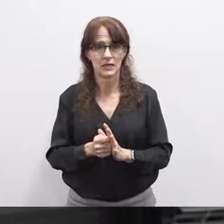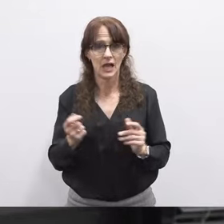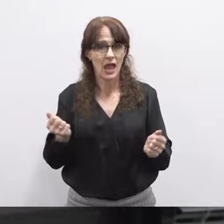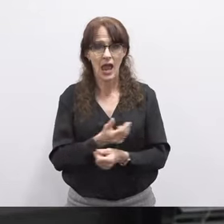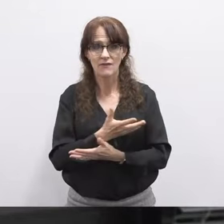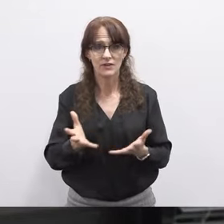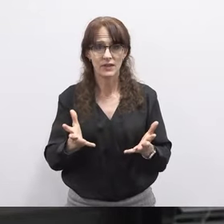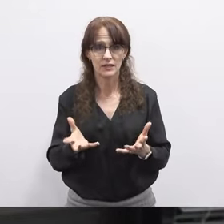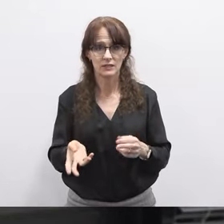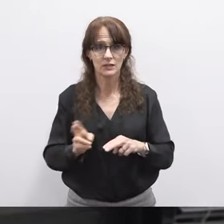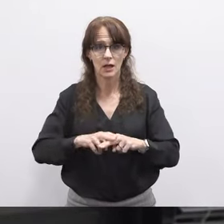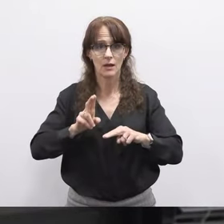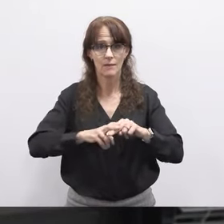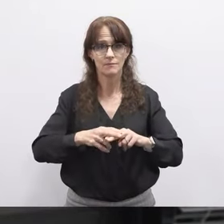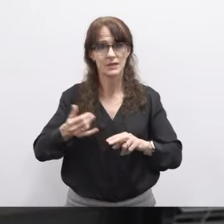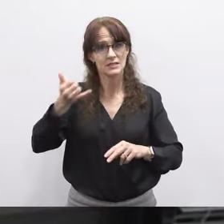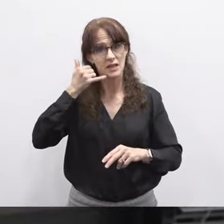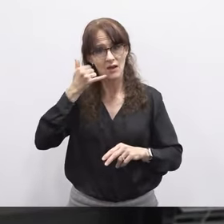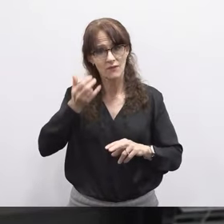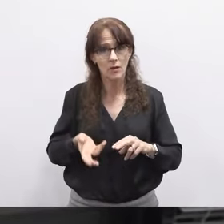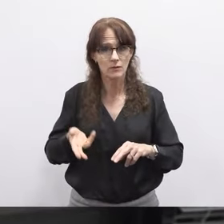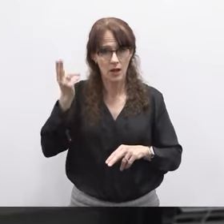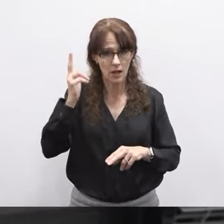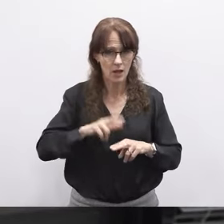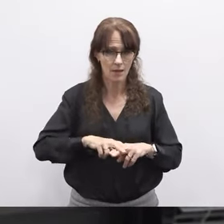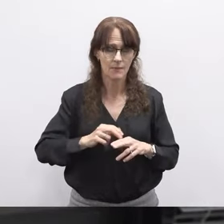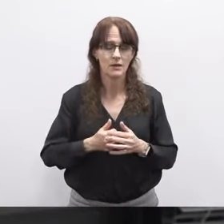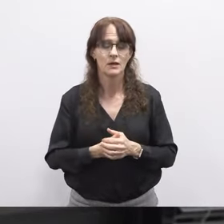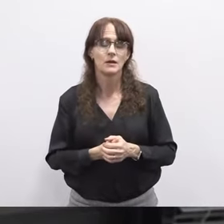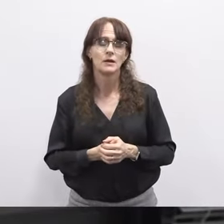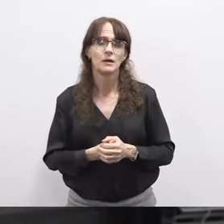everything else has gone up. My cell phone bill has gone up.